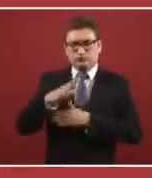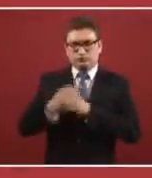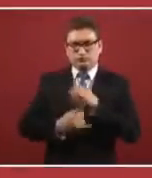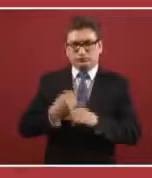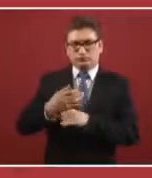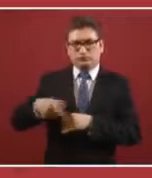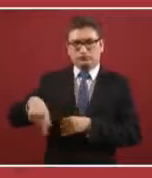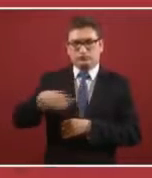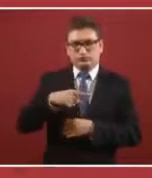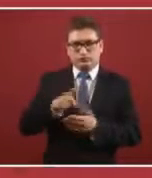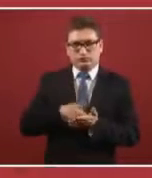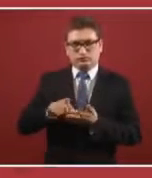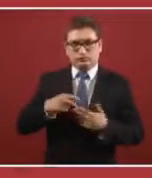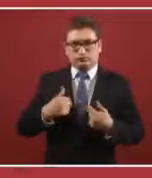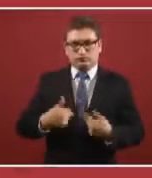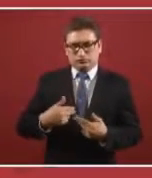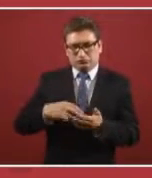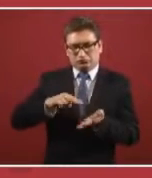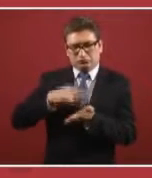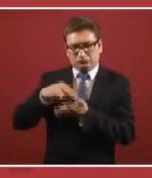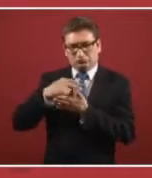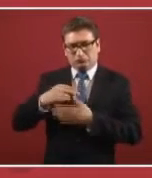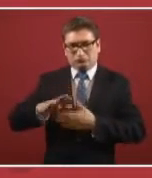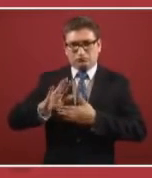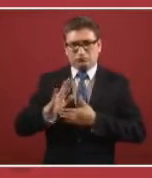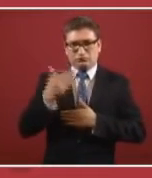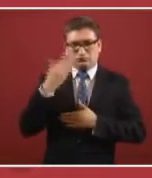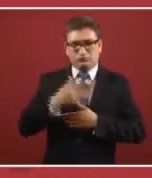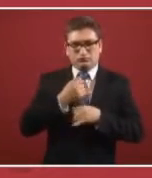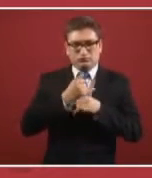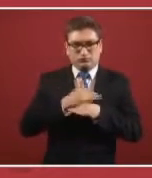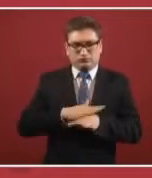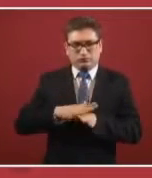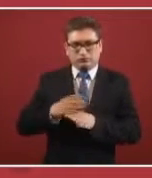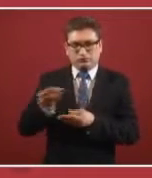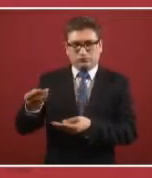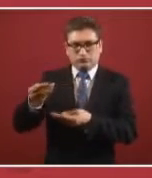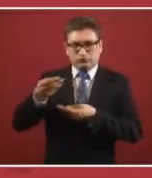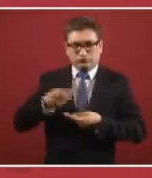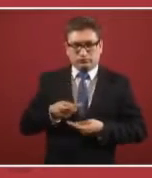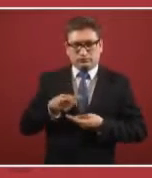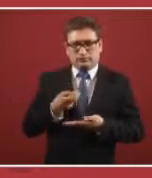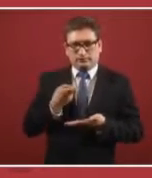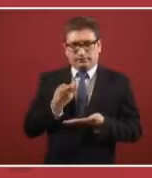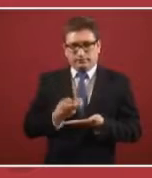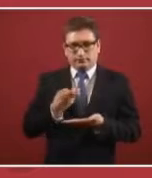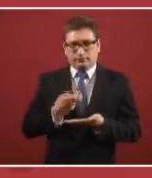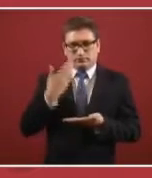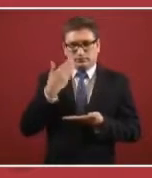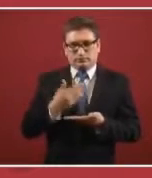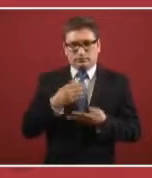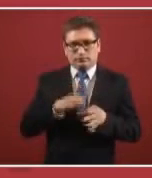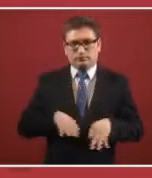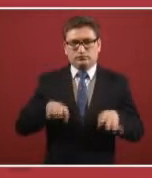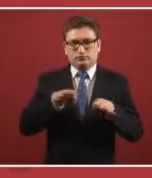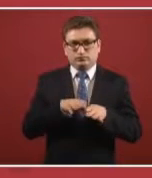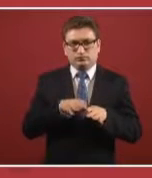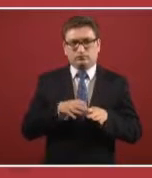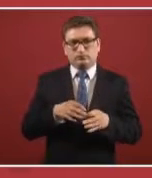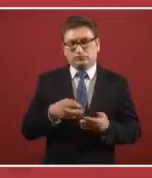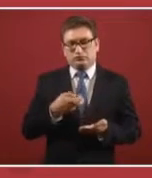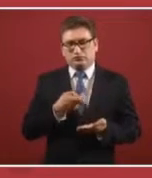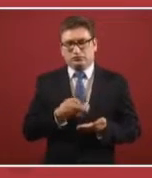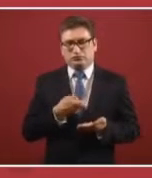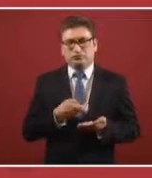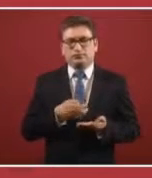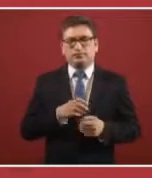Derechos commitment Humanos with para the que, además de recibir el informe que estos Inter-American presentaron y que Company of Human formará Rights parte de las líneas, will forma be parte